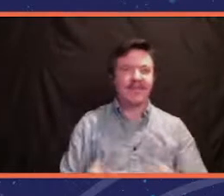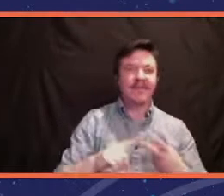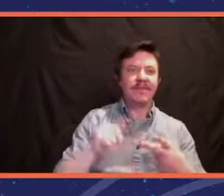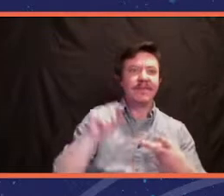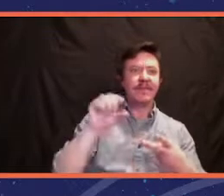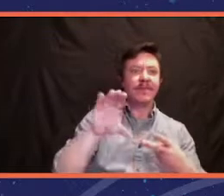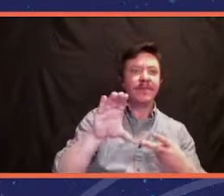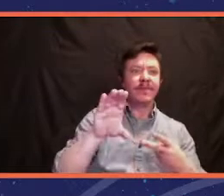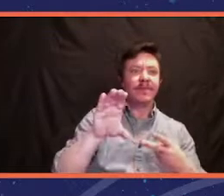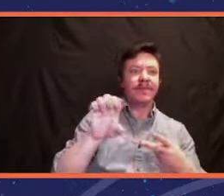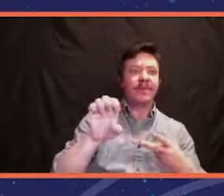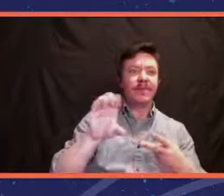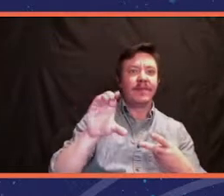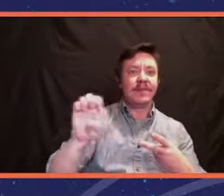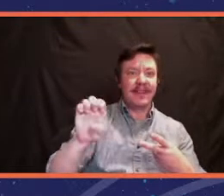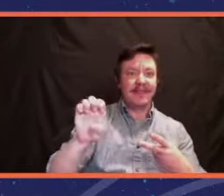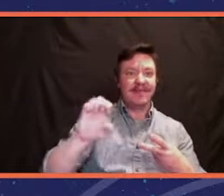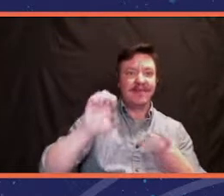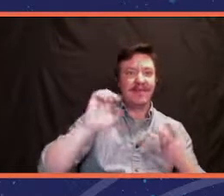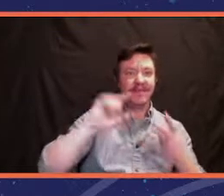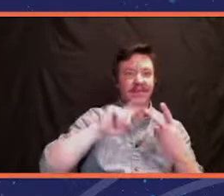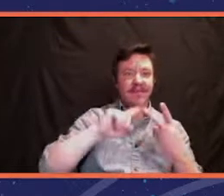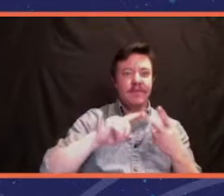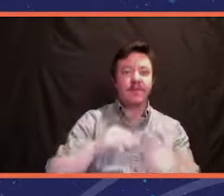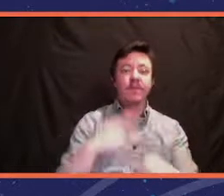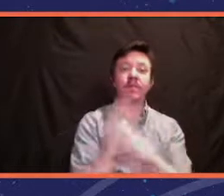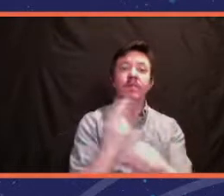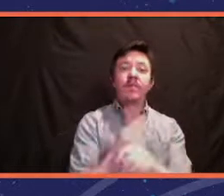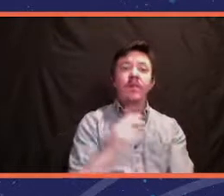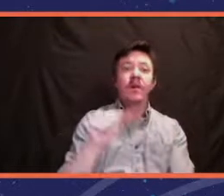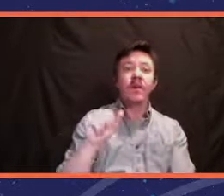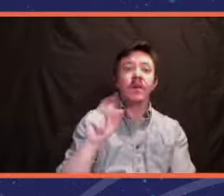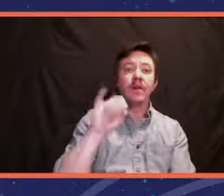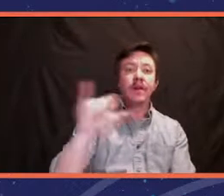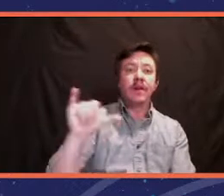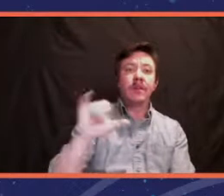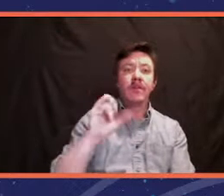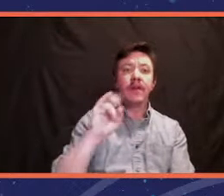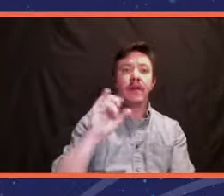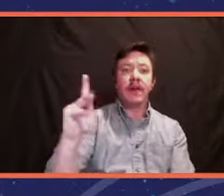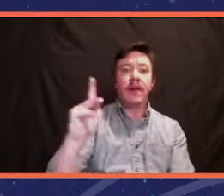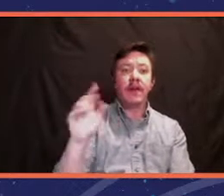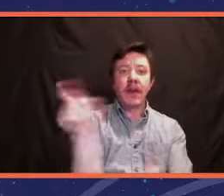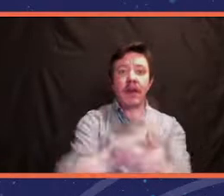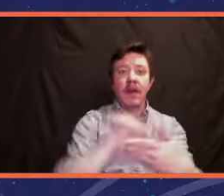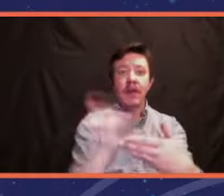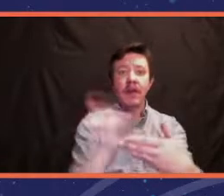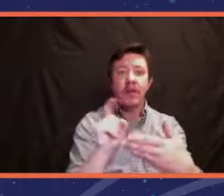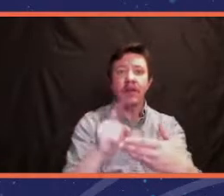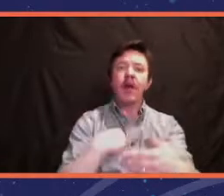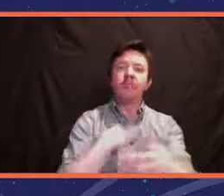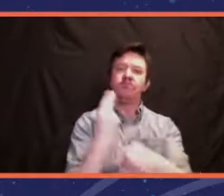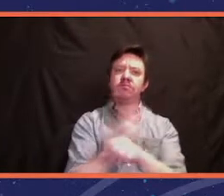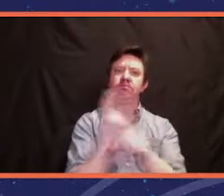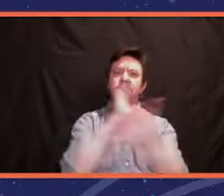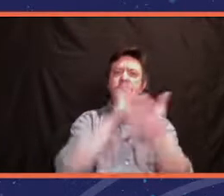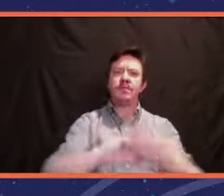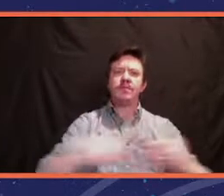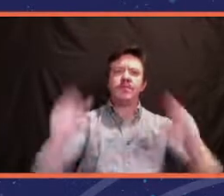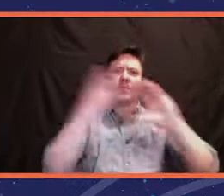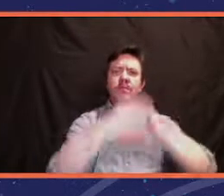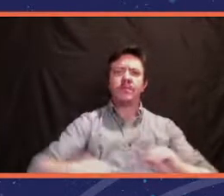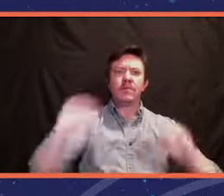you. Using acrylic ink, aerosol, and installation, CC Carpio tells stories of immigration,